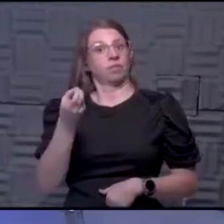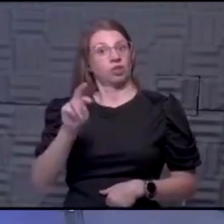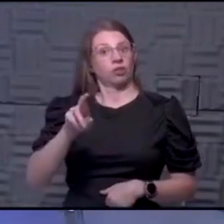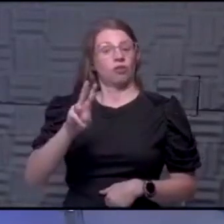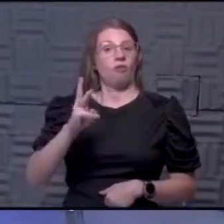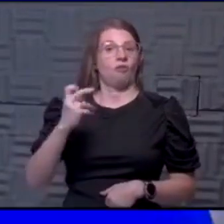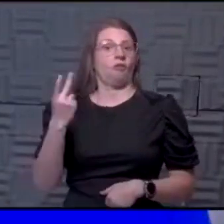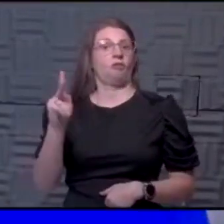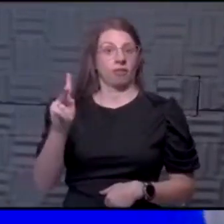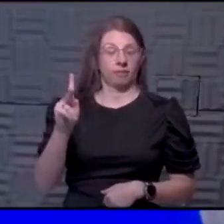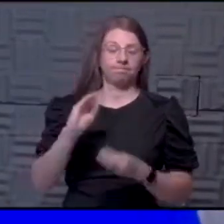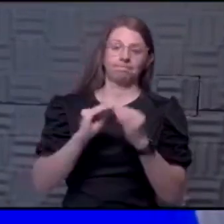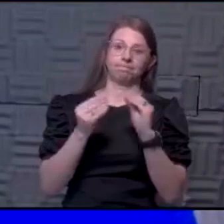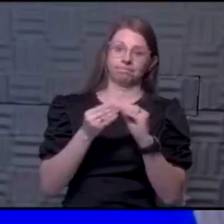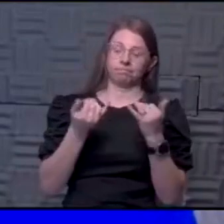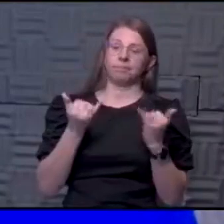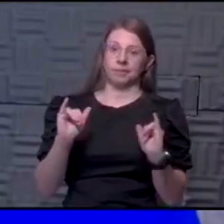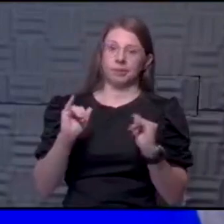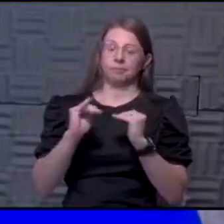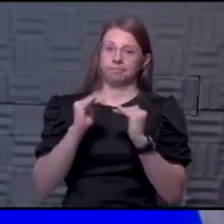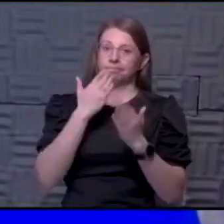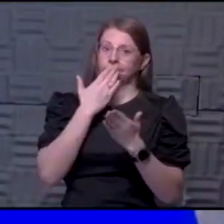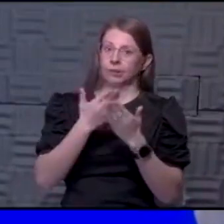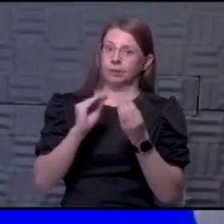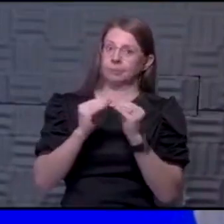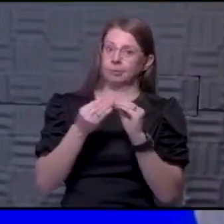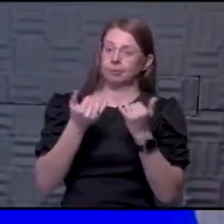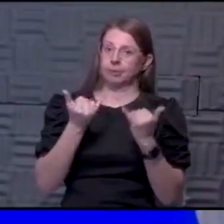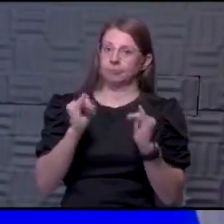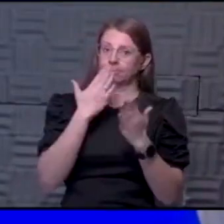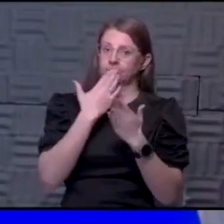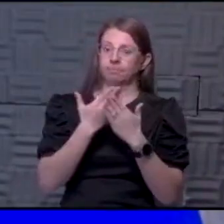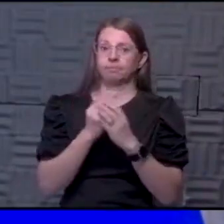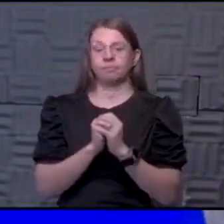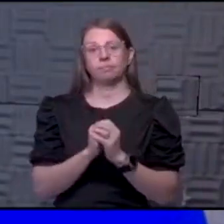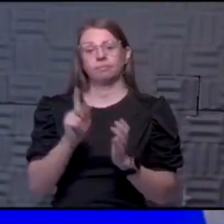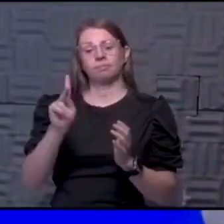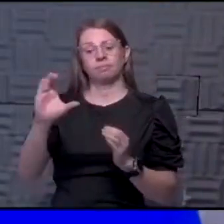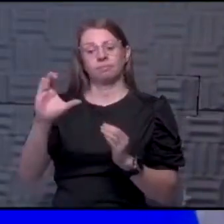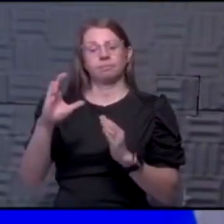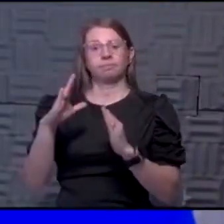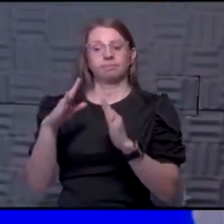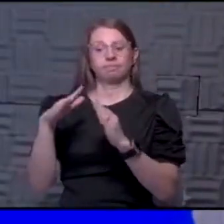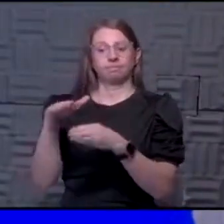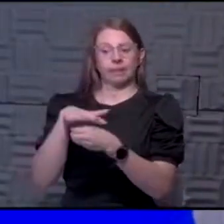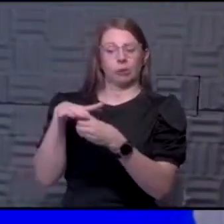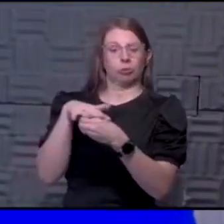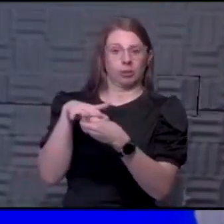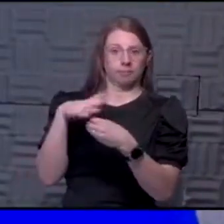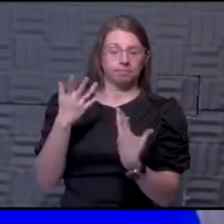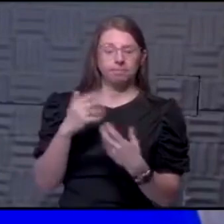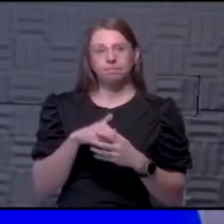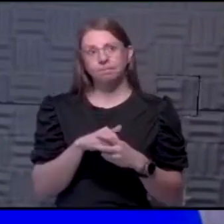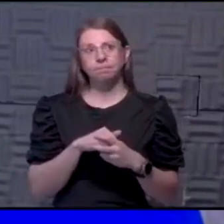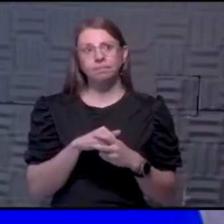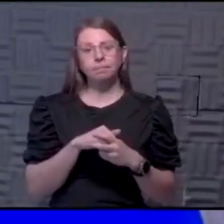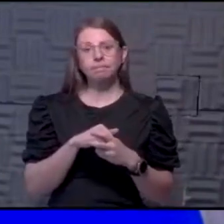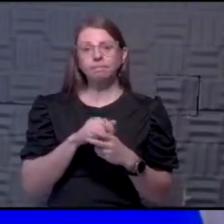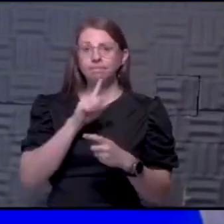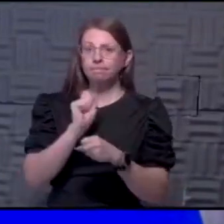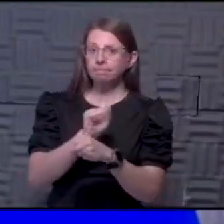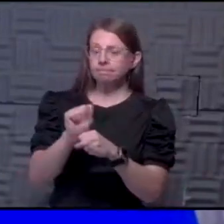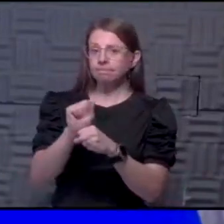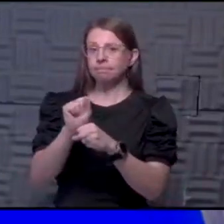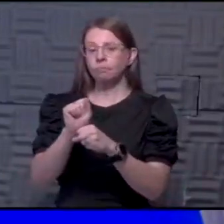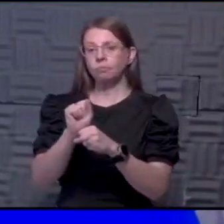today? Numbers are still pretty good. Okay. Still pretty good. You know, looking at the Kansas City area, acute infections, it's